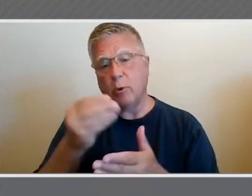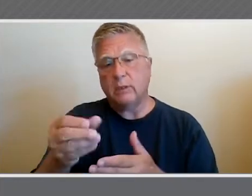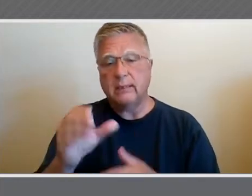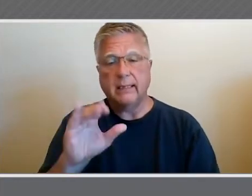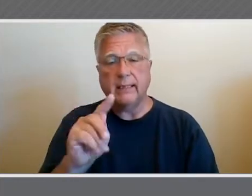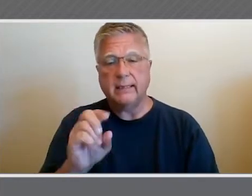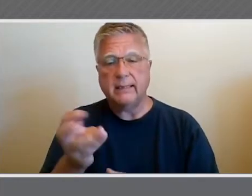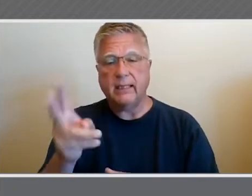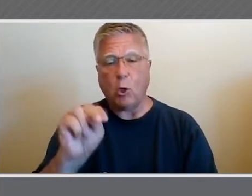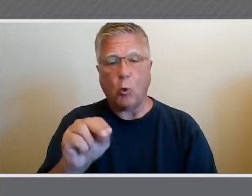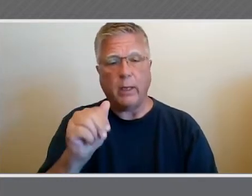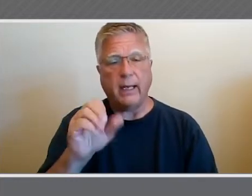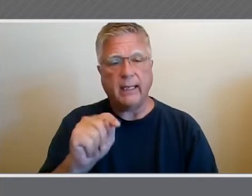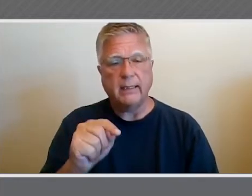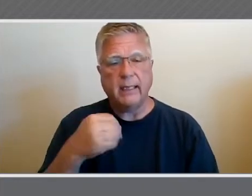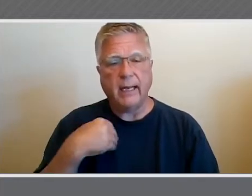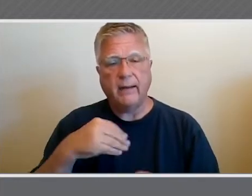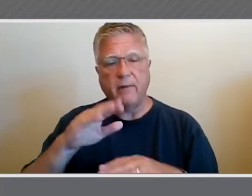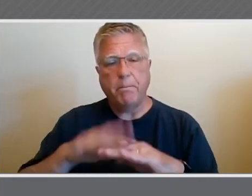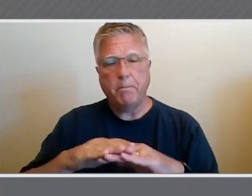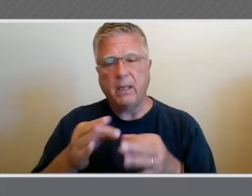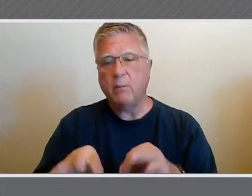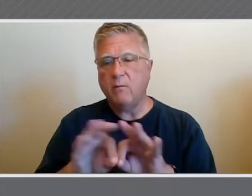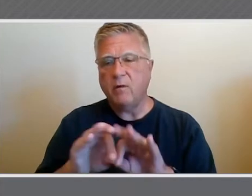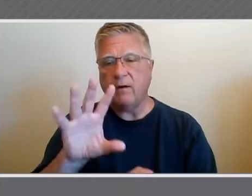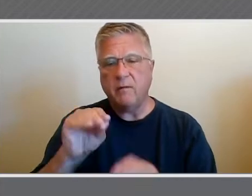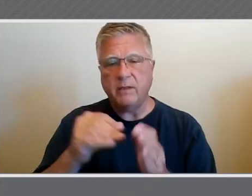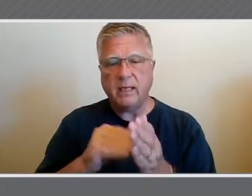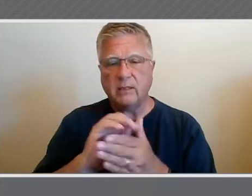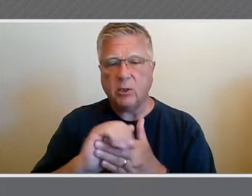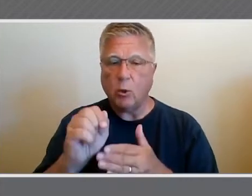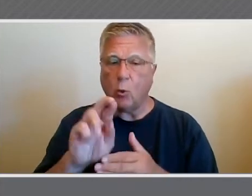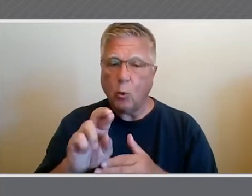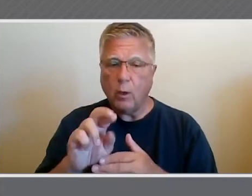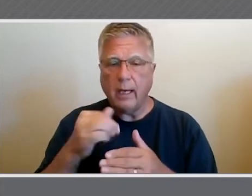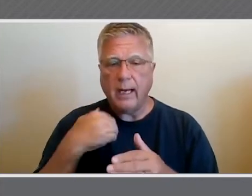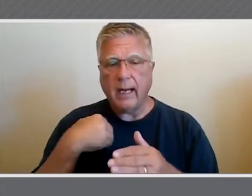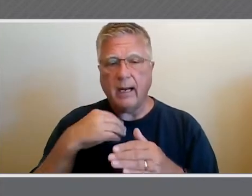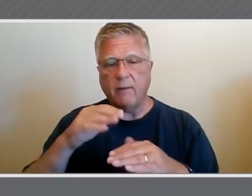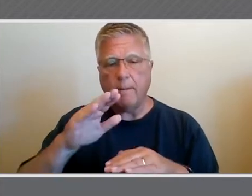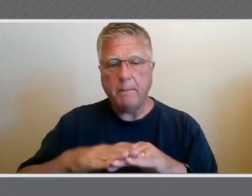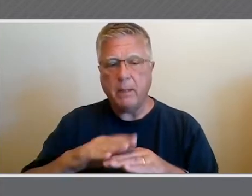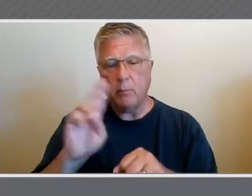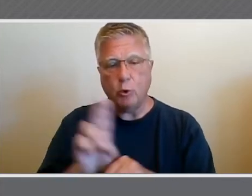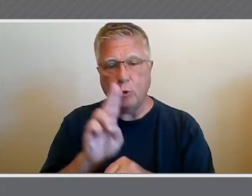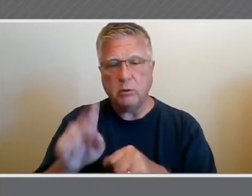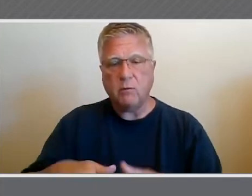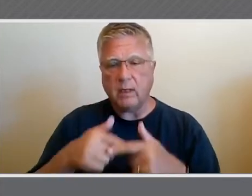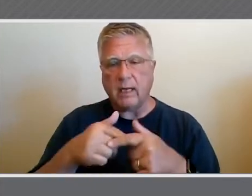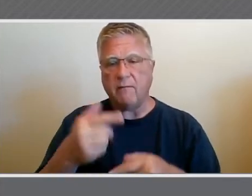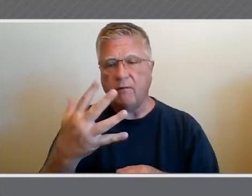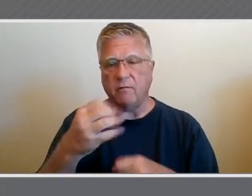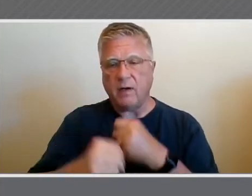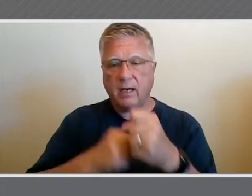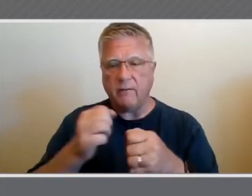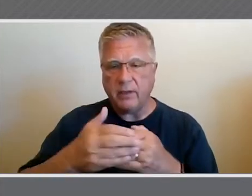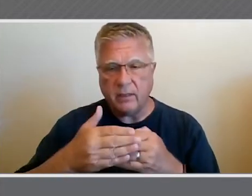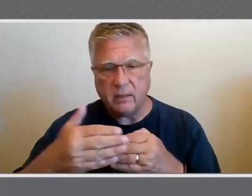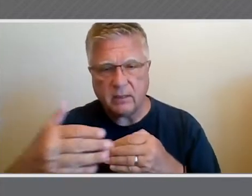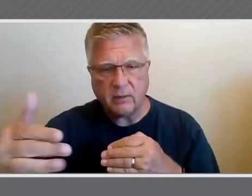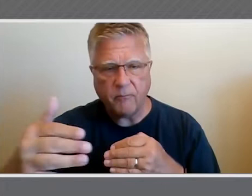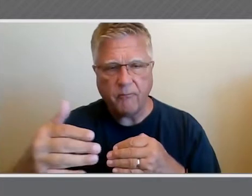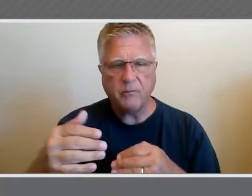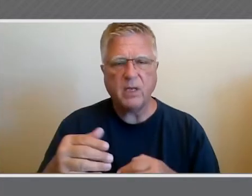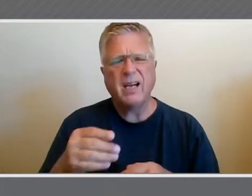of $50,000, have a minimum useful life of 5 years, and are primarily funded via municipal bonds, which is